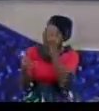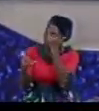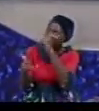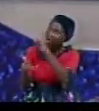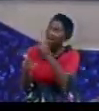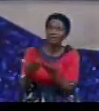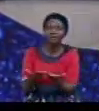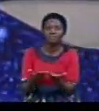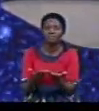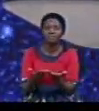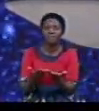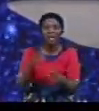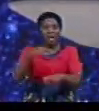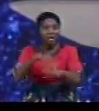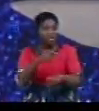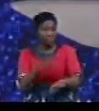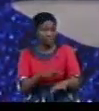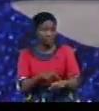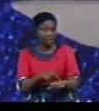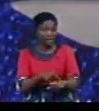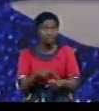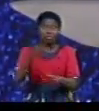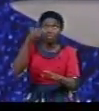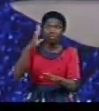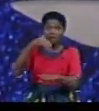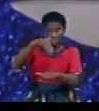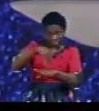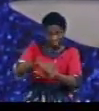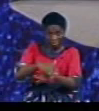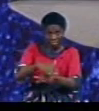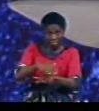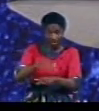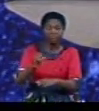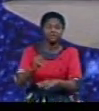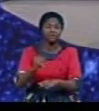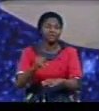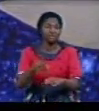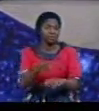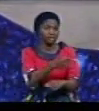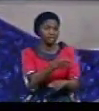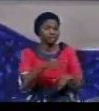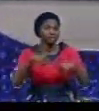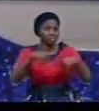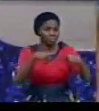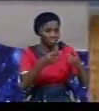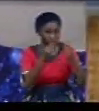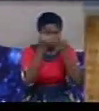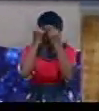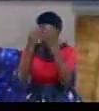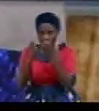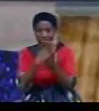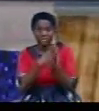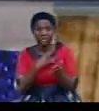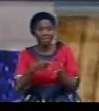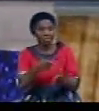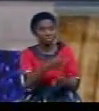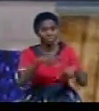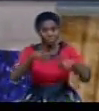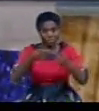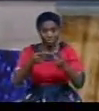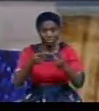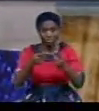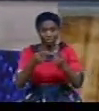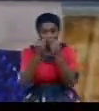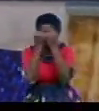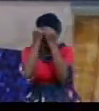at the time God sends them they go and they go promptly